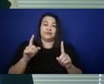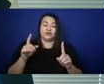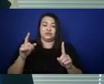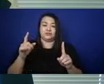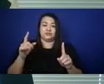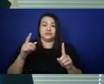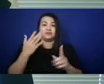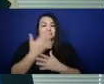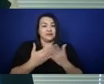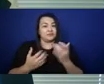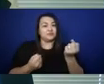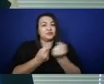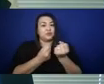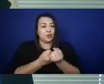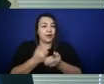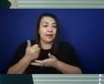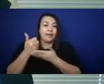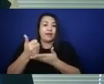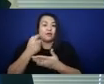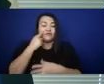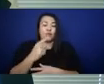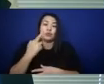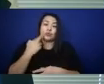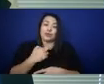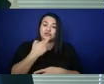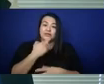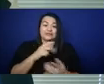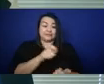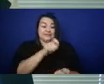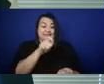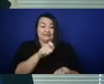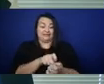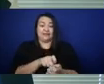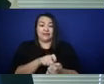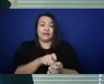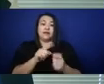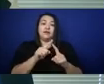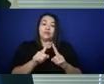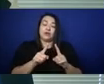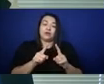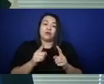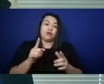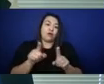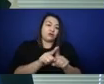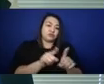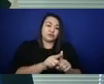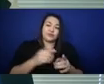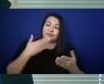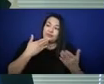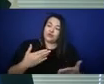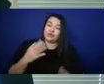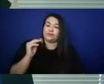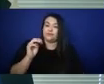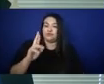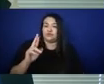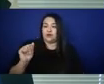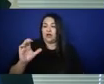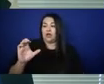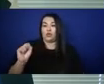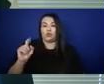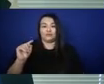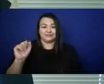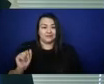relief programs in the American Rescue Plan for small businesses. As I mentioned, there's some really, in addition to PPP, there's